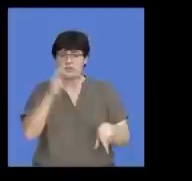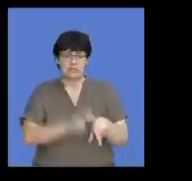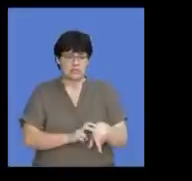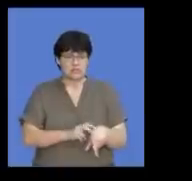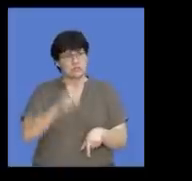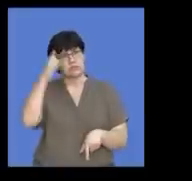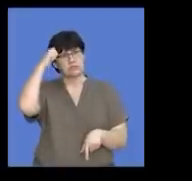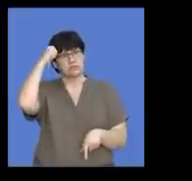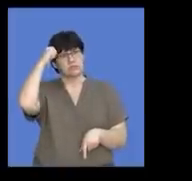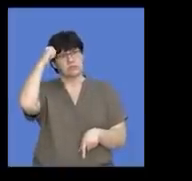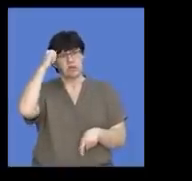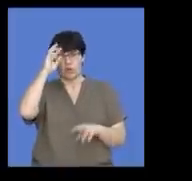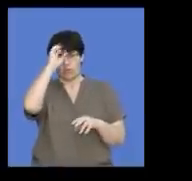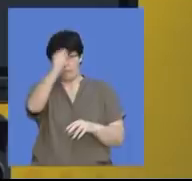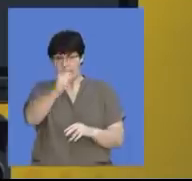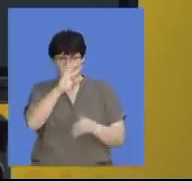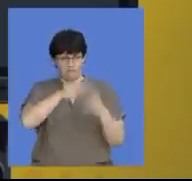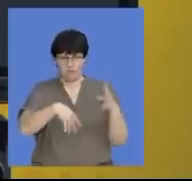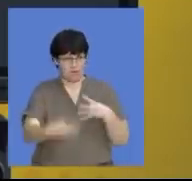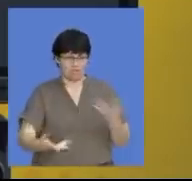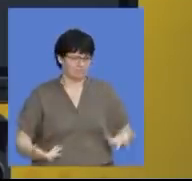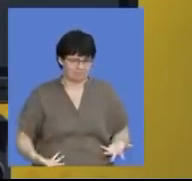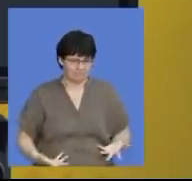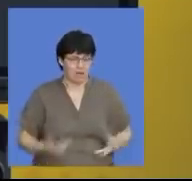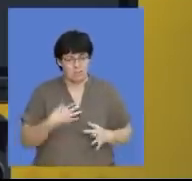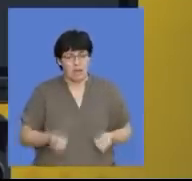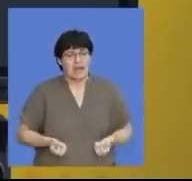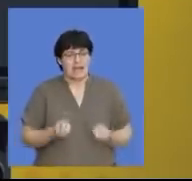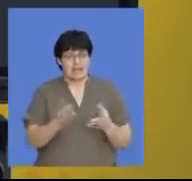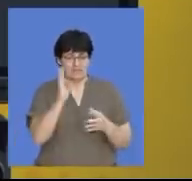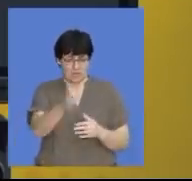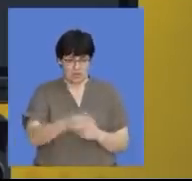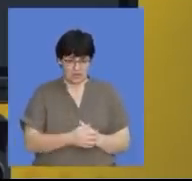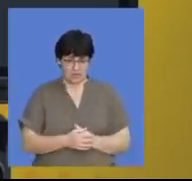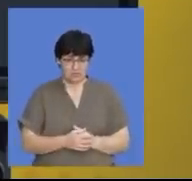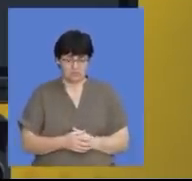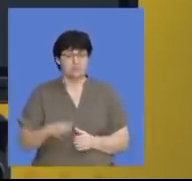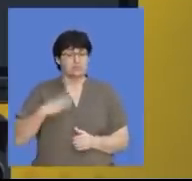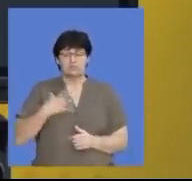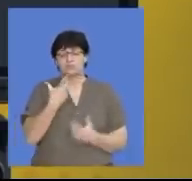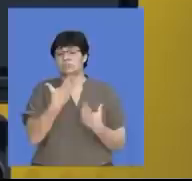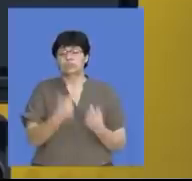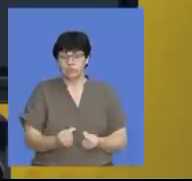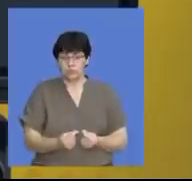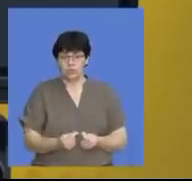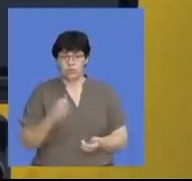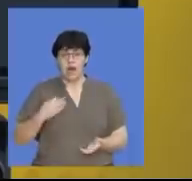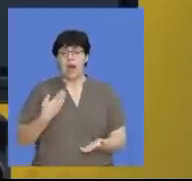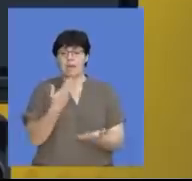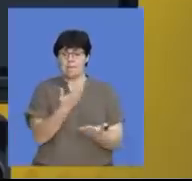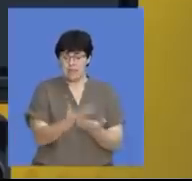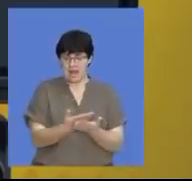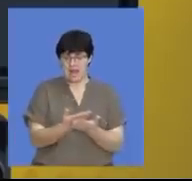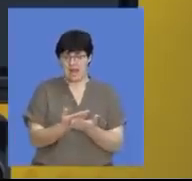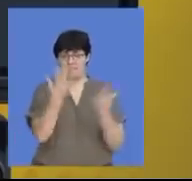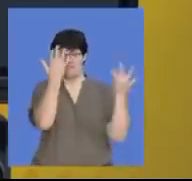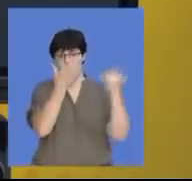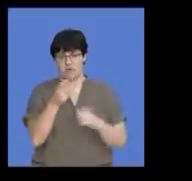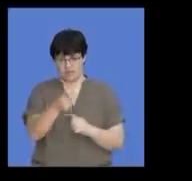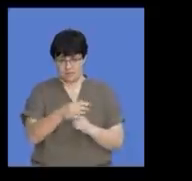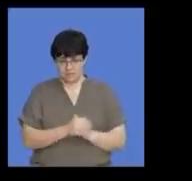time memorizing the formula. This will be given to you. All you have to do is be able to apply the formula.